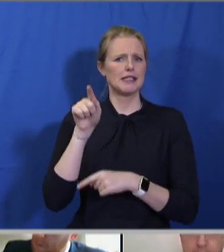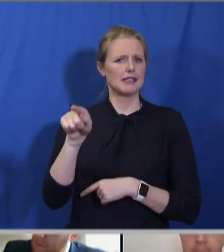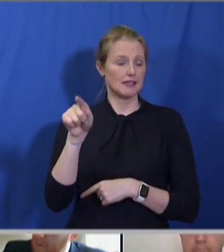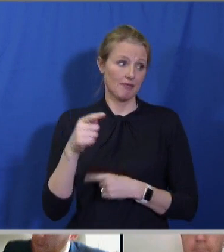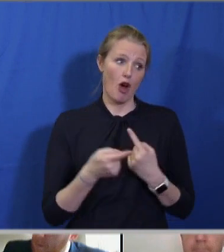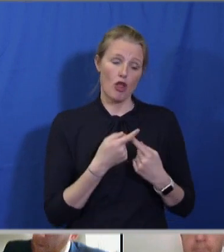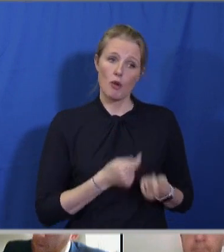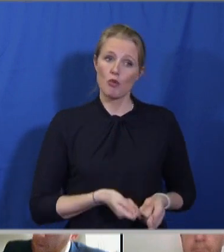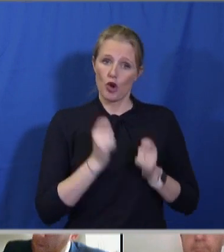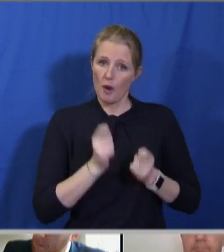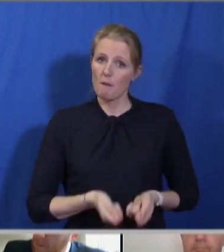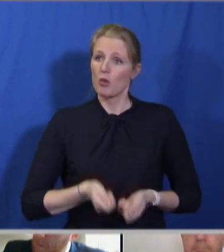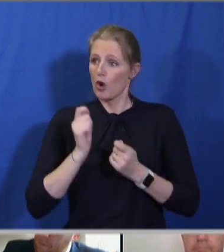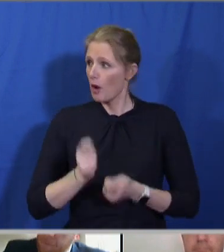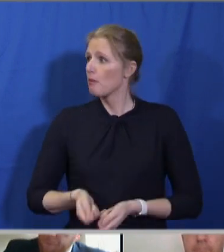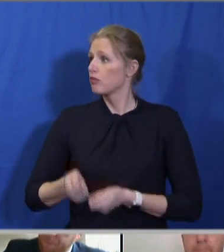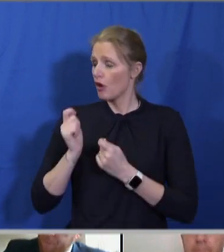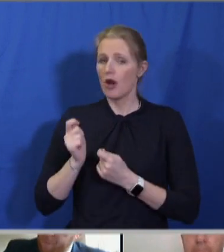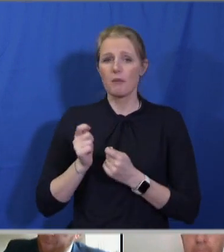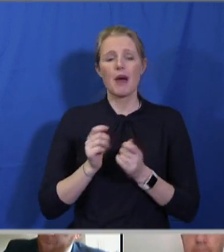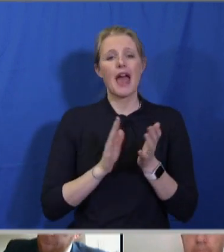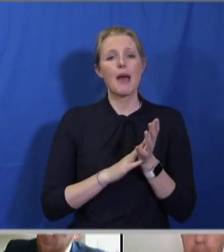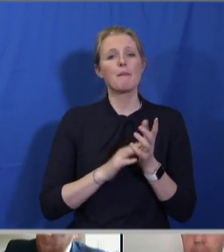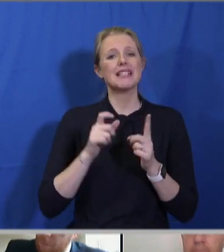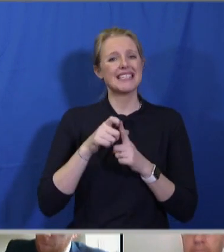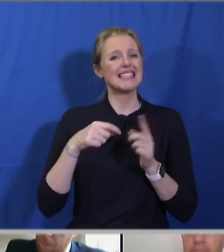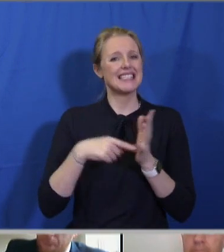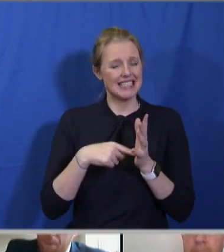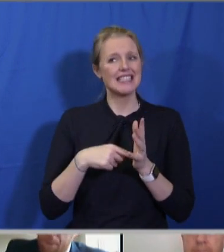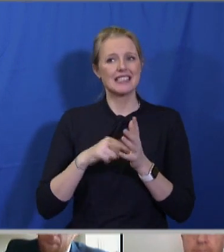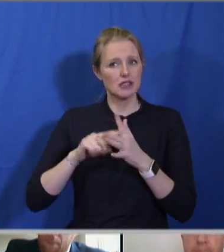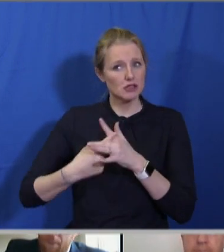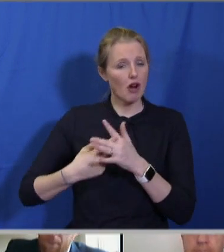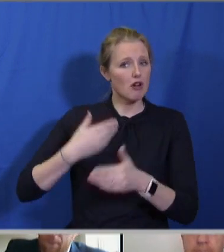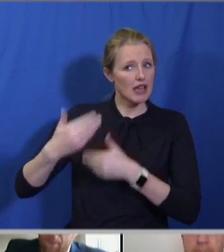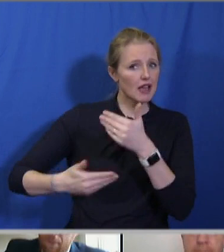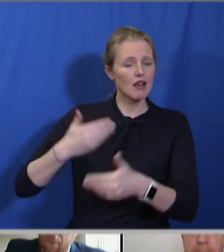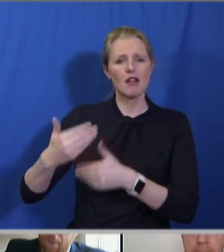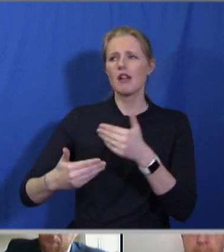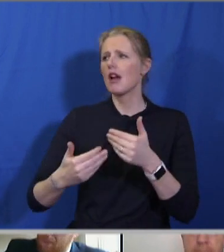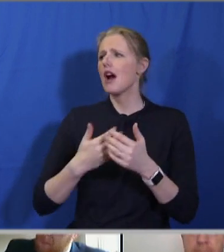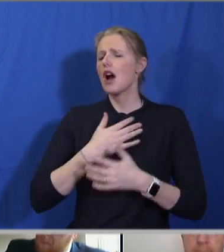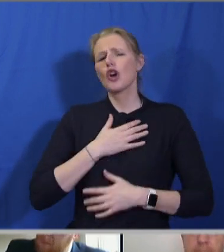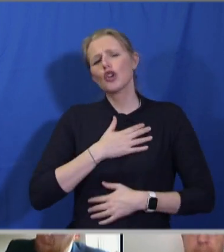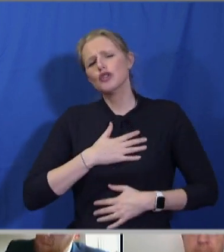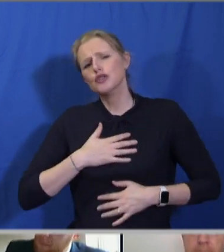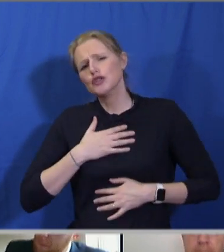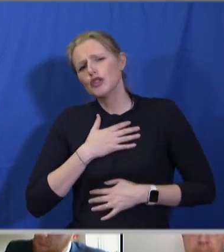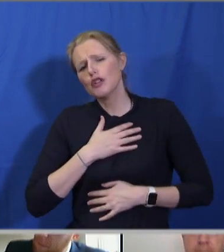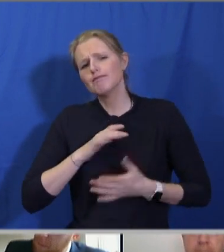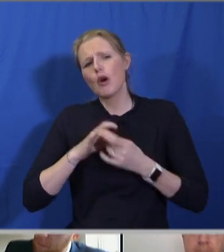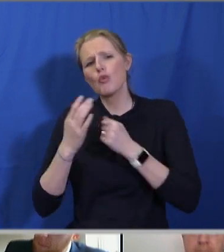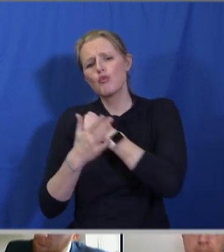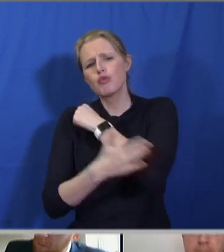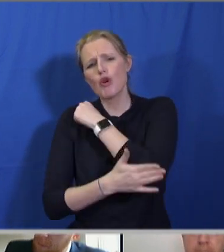have already mentioned, the rollout of MDTs, and in particular the concern there is around the rural